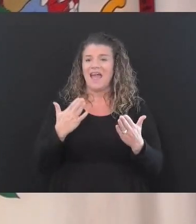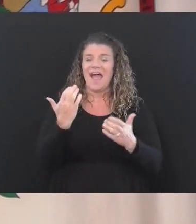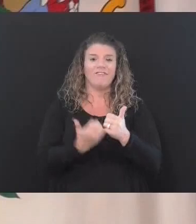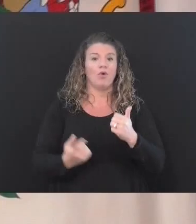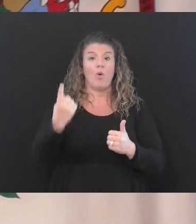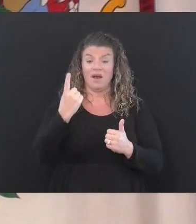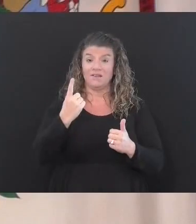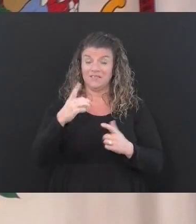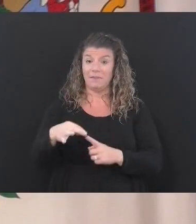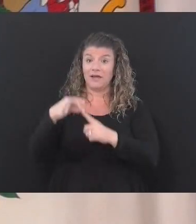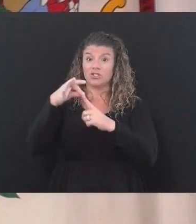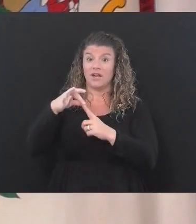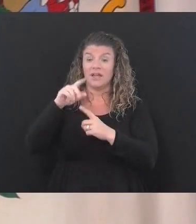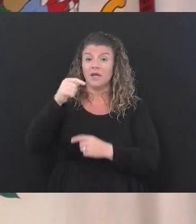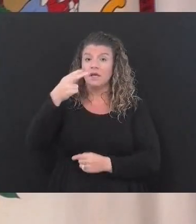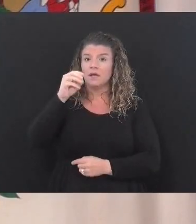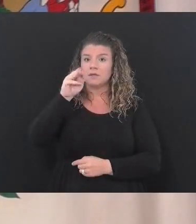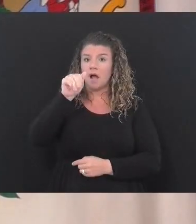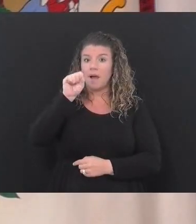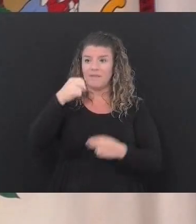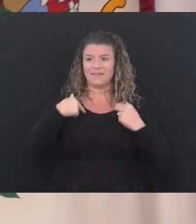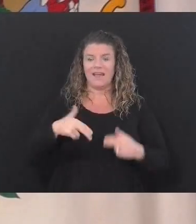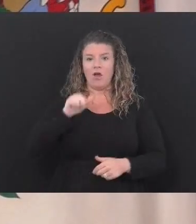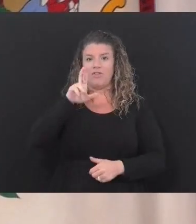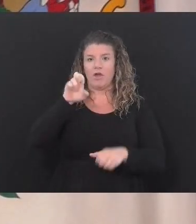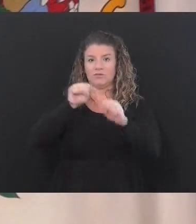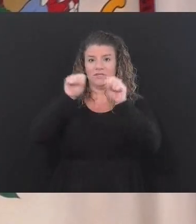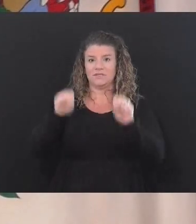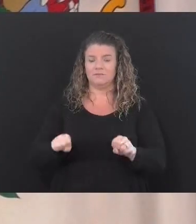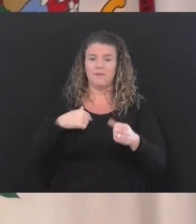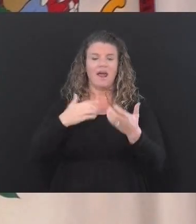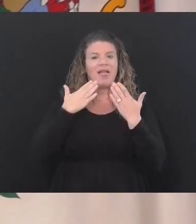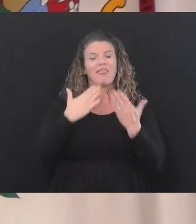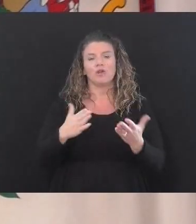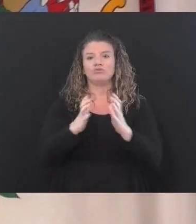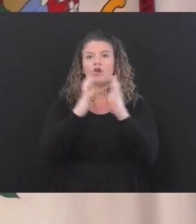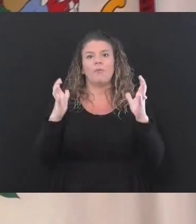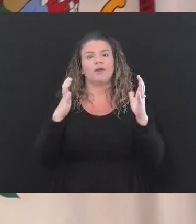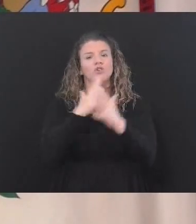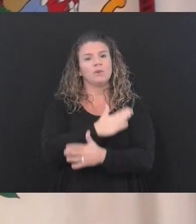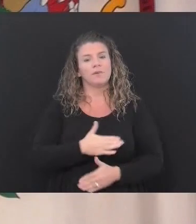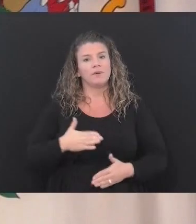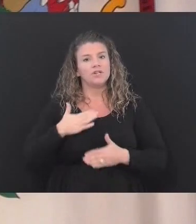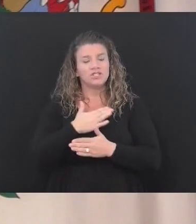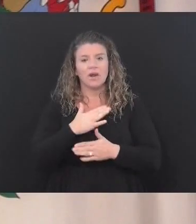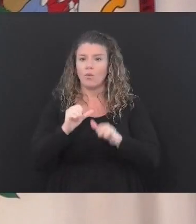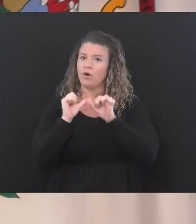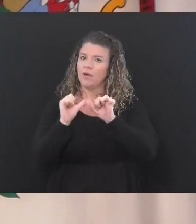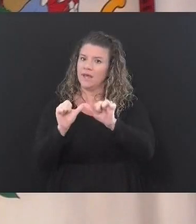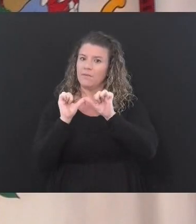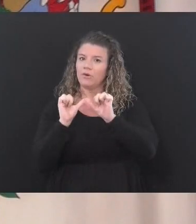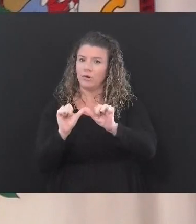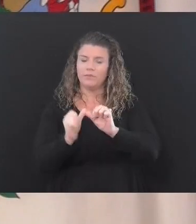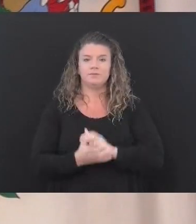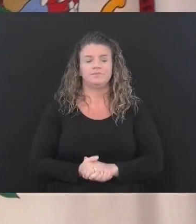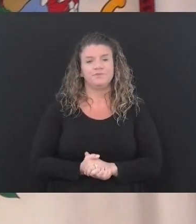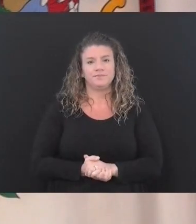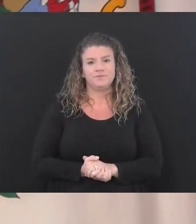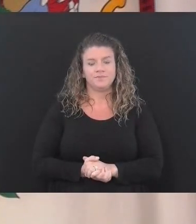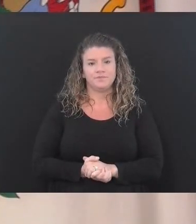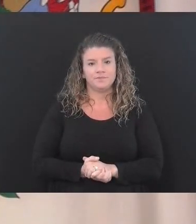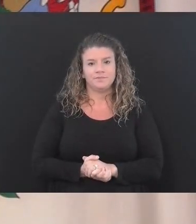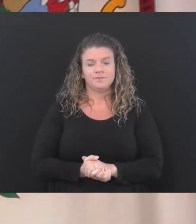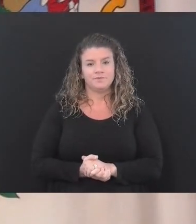Health Systems. But thank you so much, and we appreciate it, and we're going to keep on going. Now,